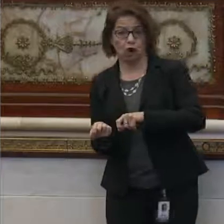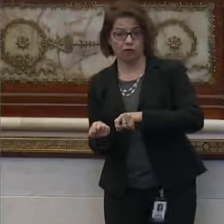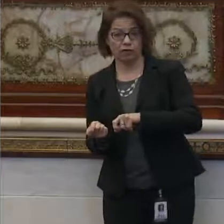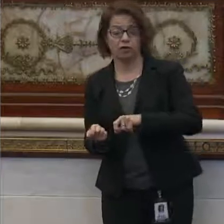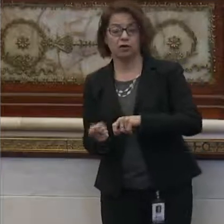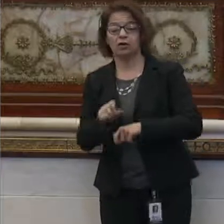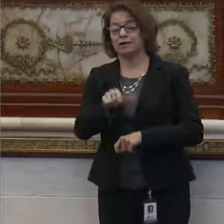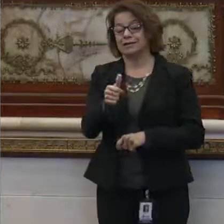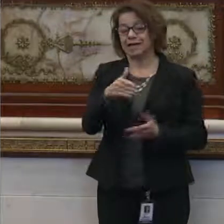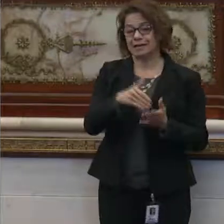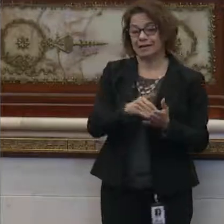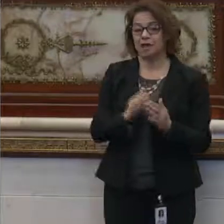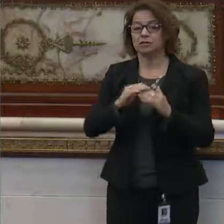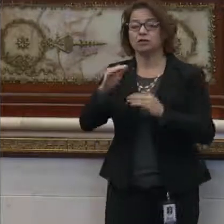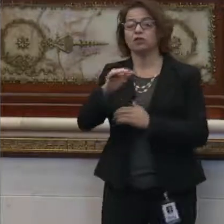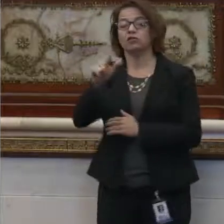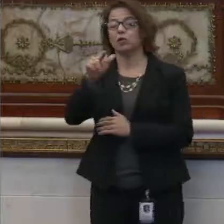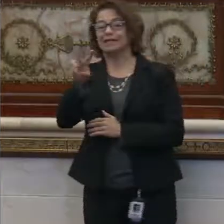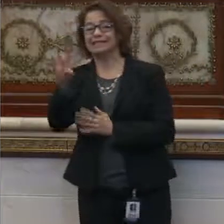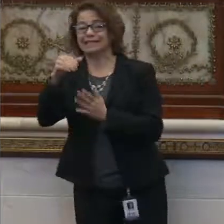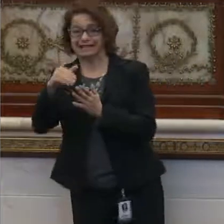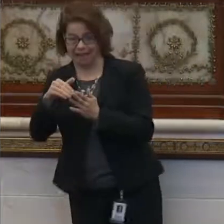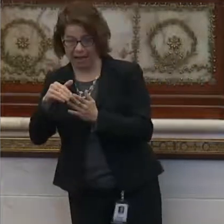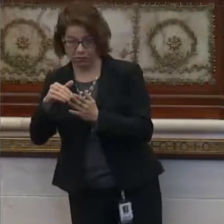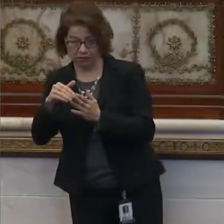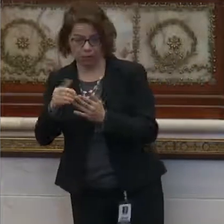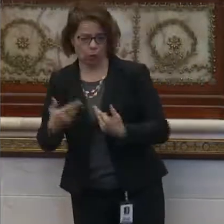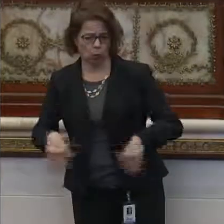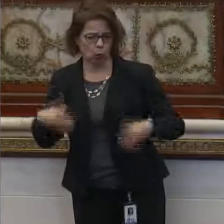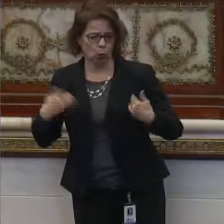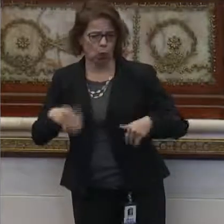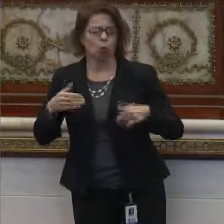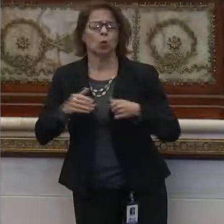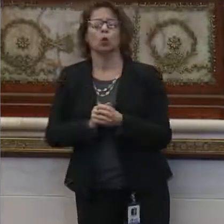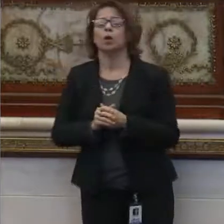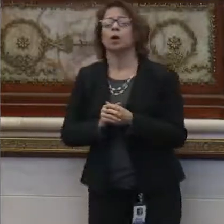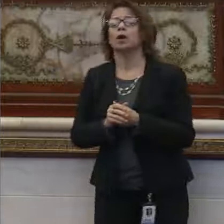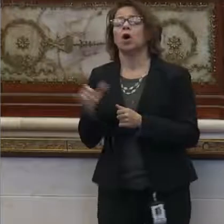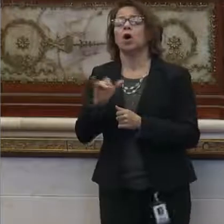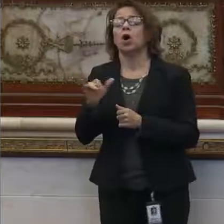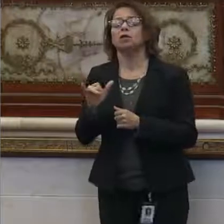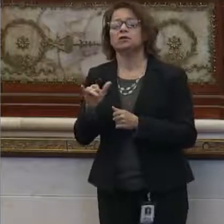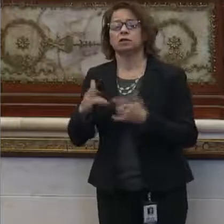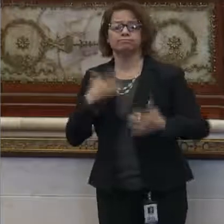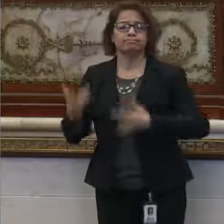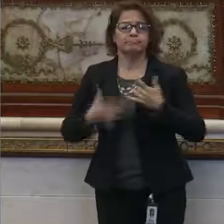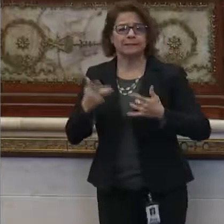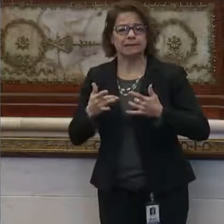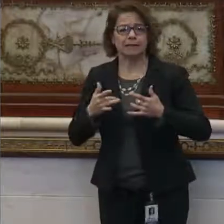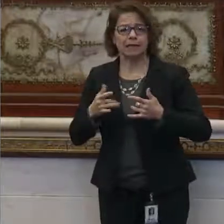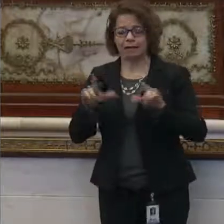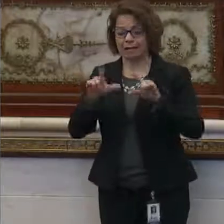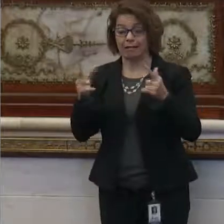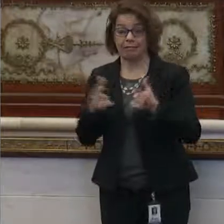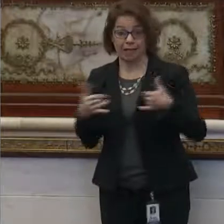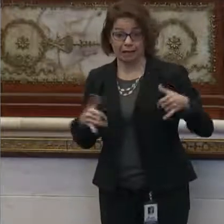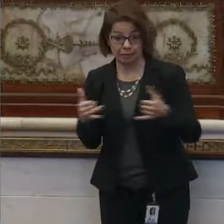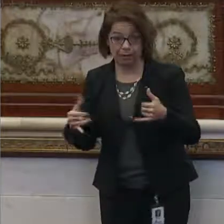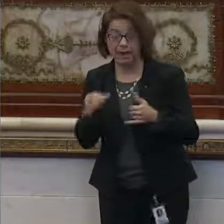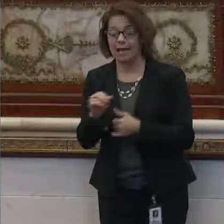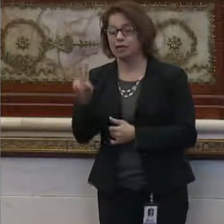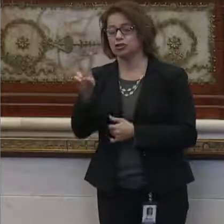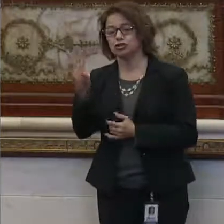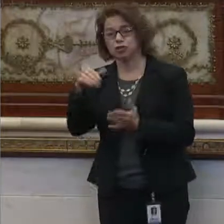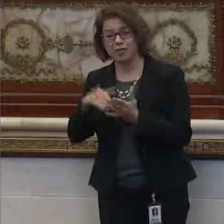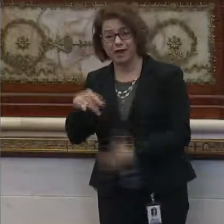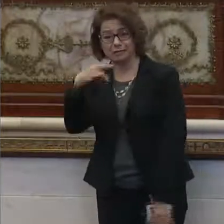over 26,000 rounds. In addition, Firstee held robust league play, and perhaps most importantly, 2,000